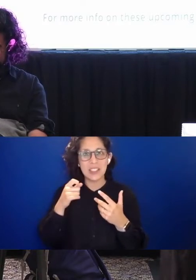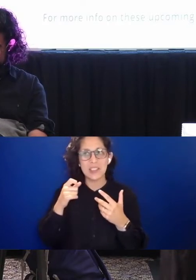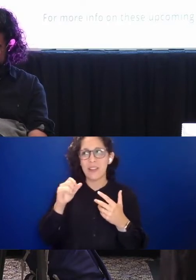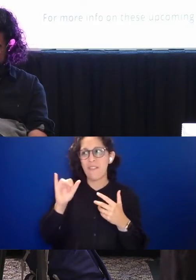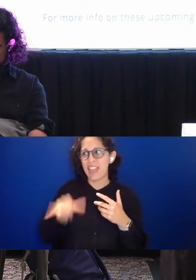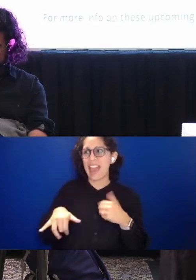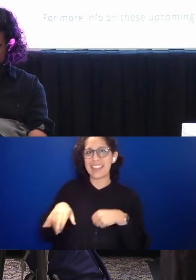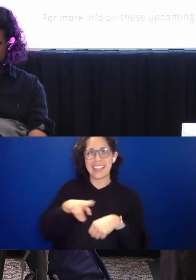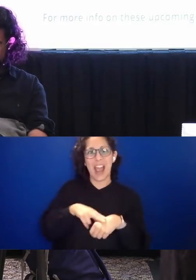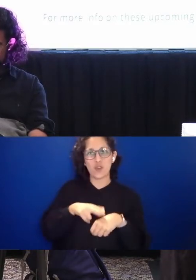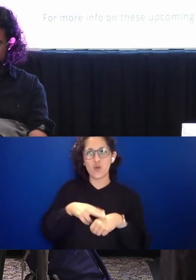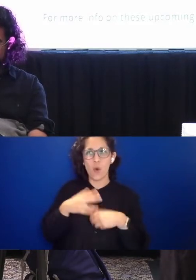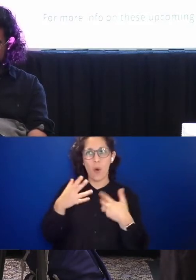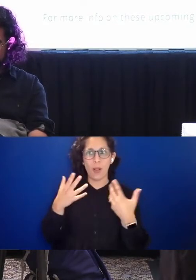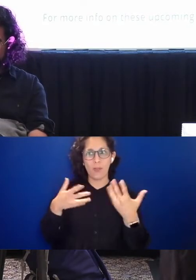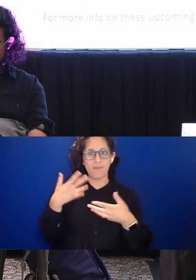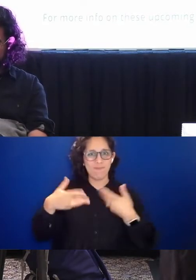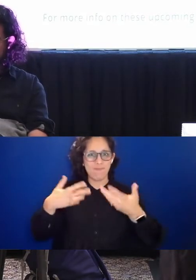things.